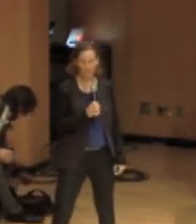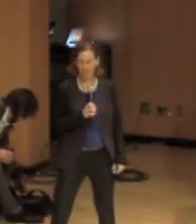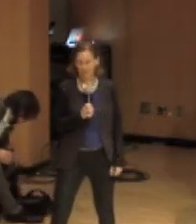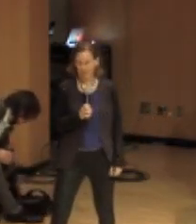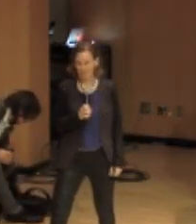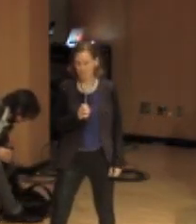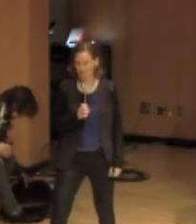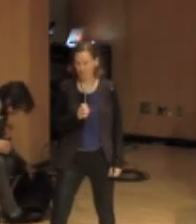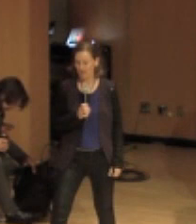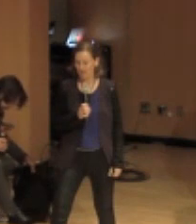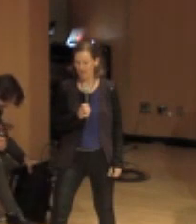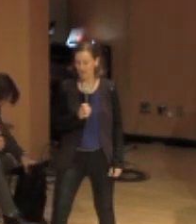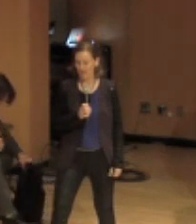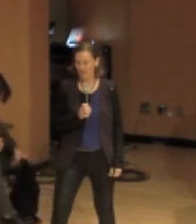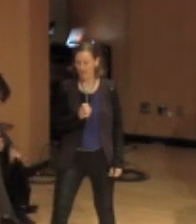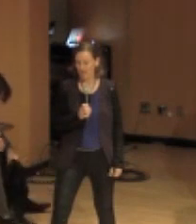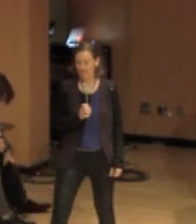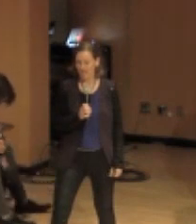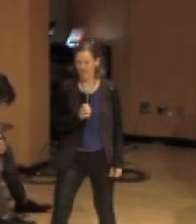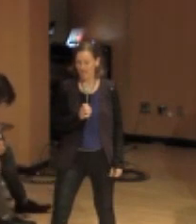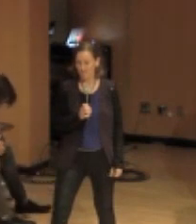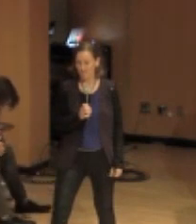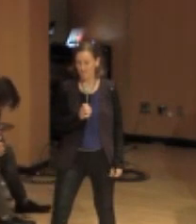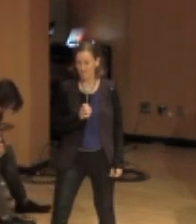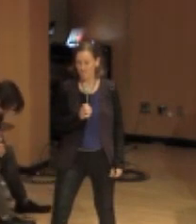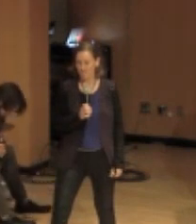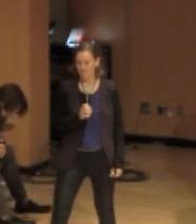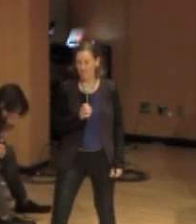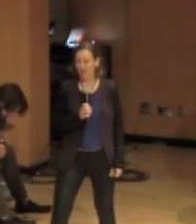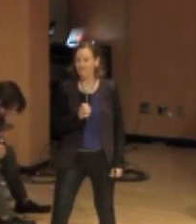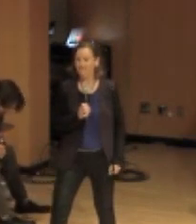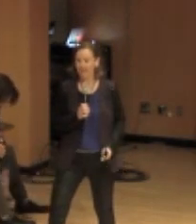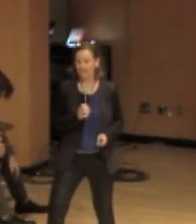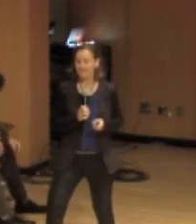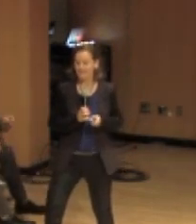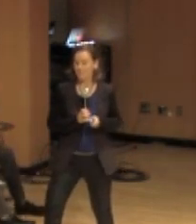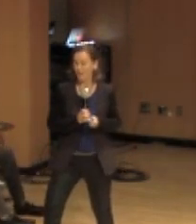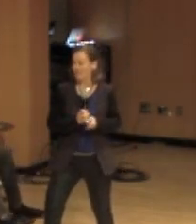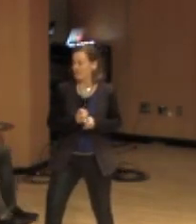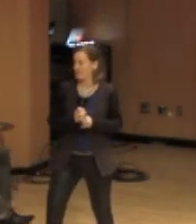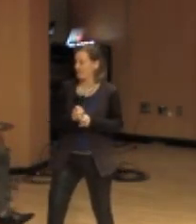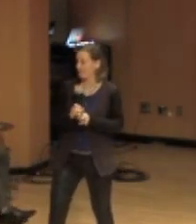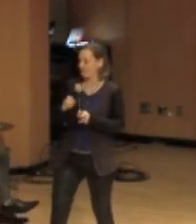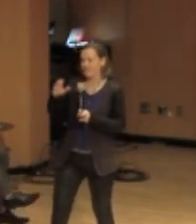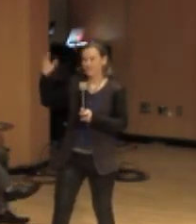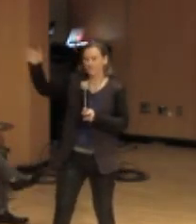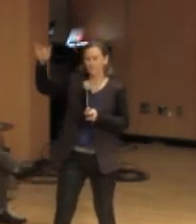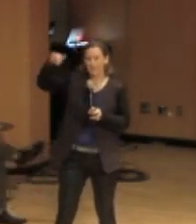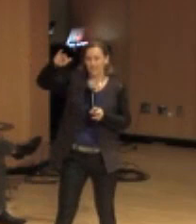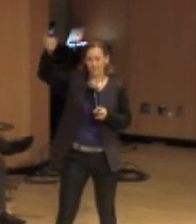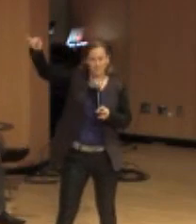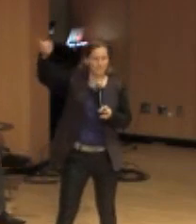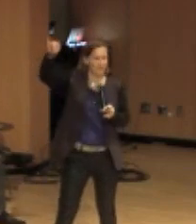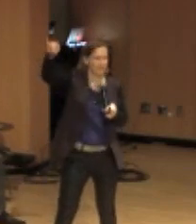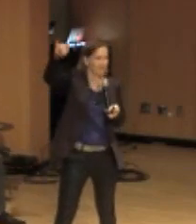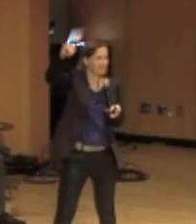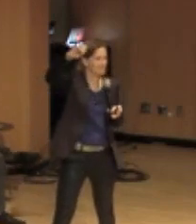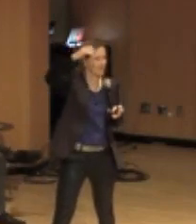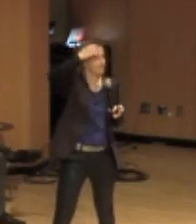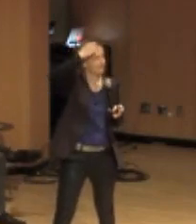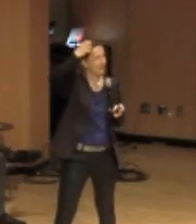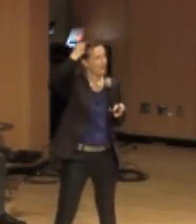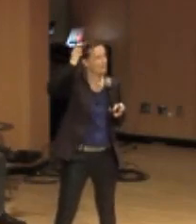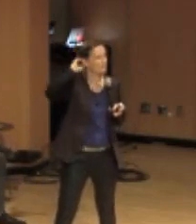body um and um and and see where does it where does it live in relationship to my